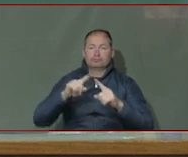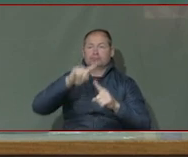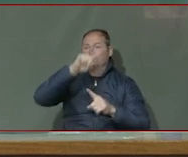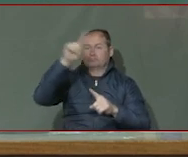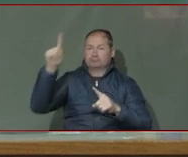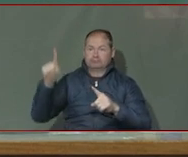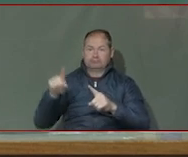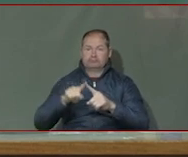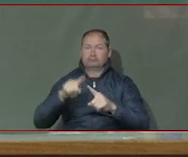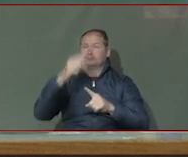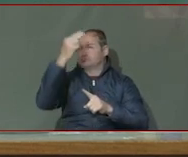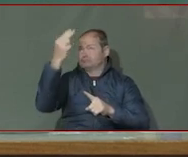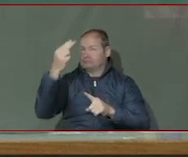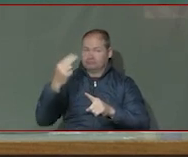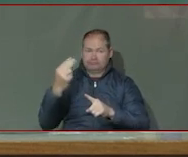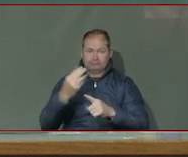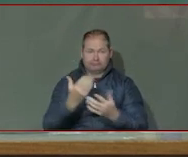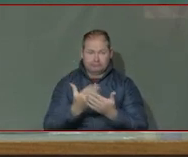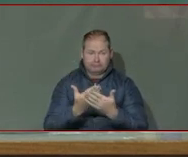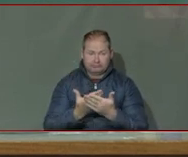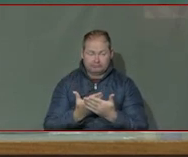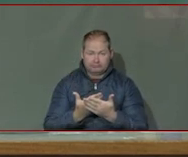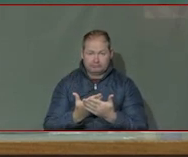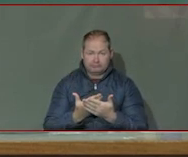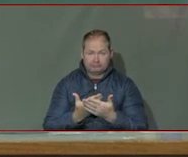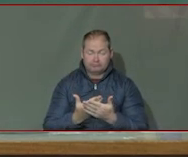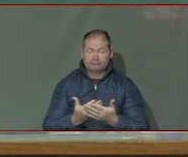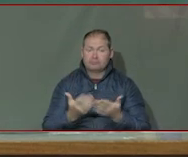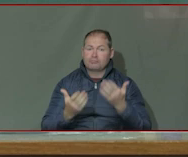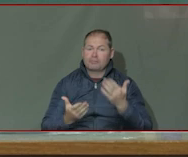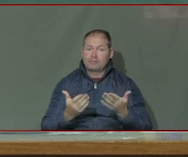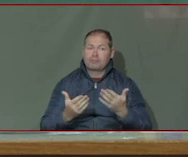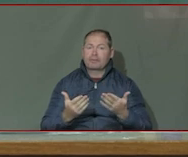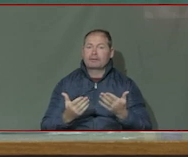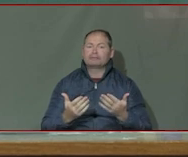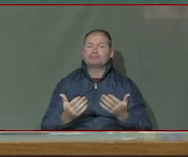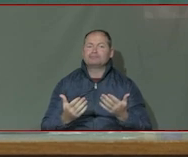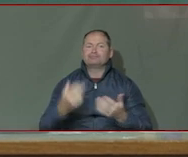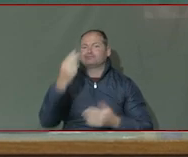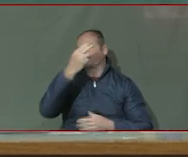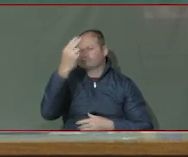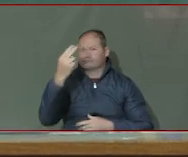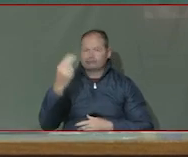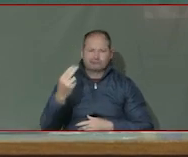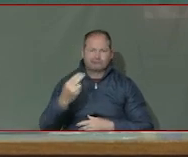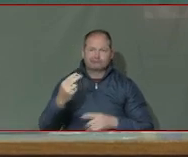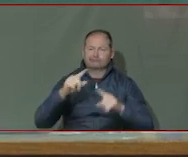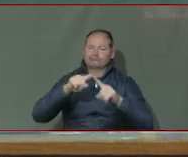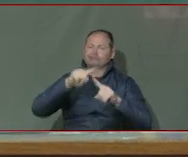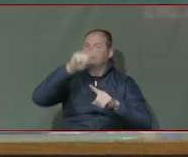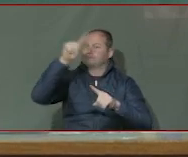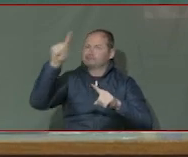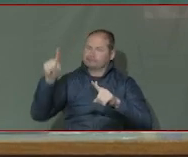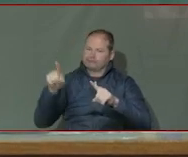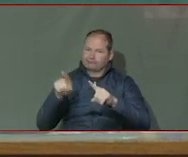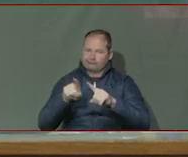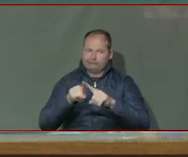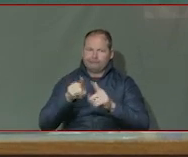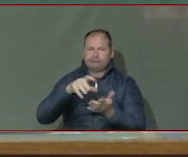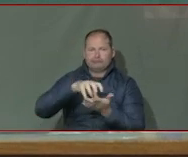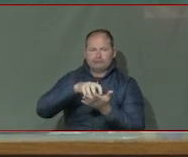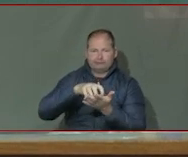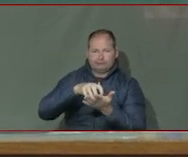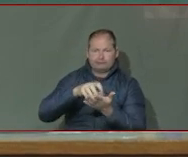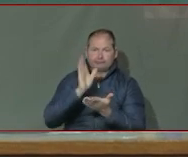how to do it. Just go practice it, because every now and then in life sciences, they surprise us with a pie chart. And when you do a pie chart, please write down